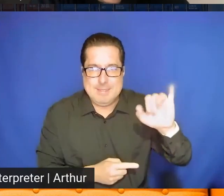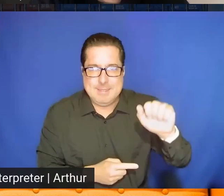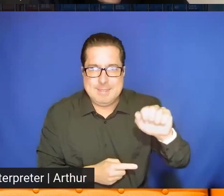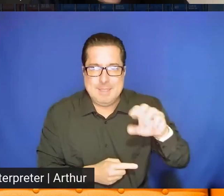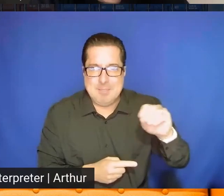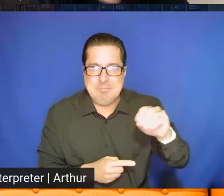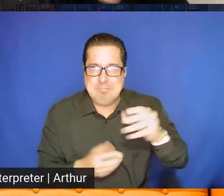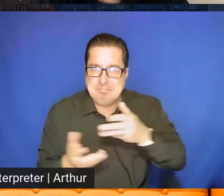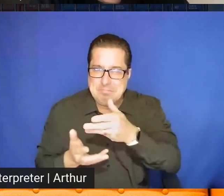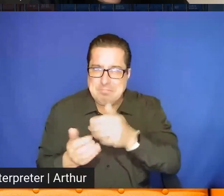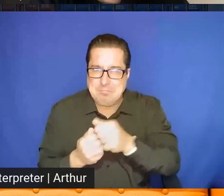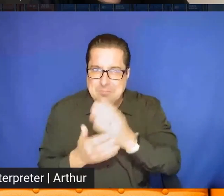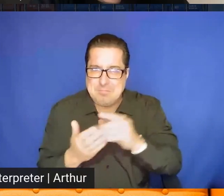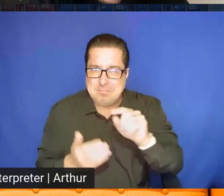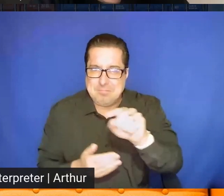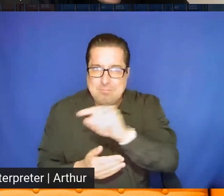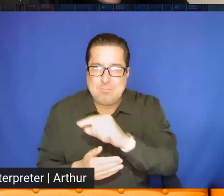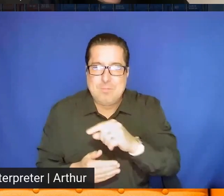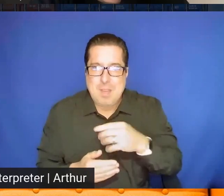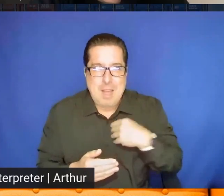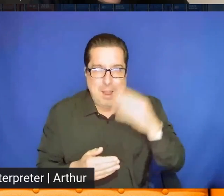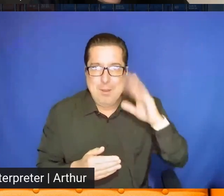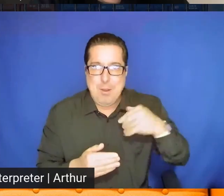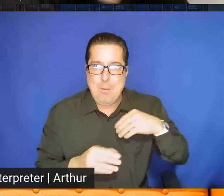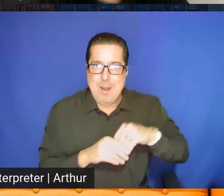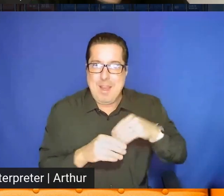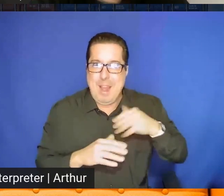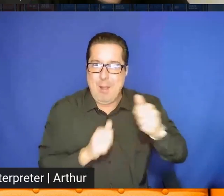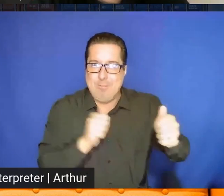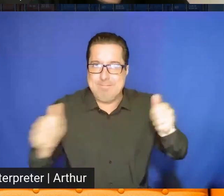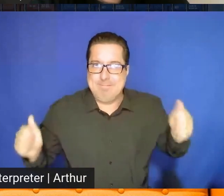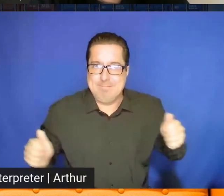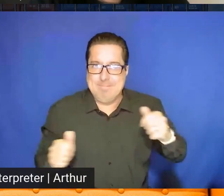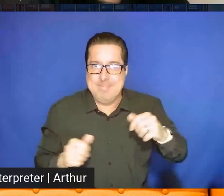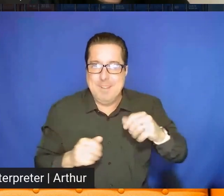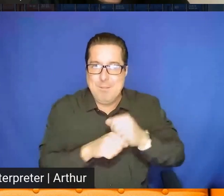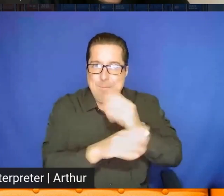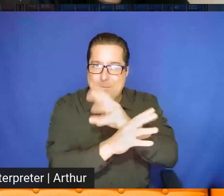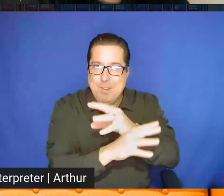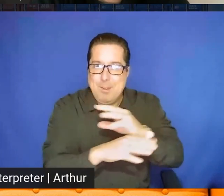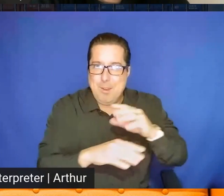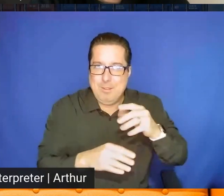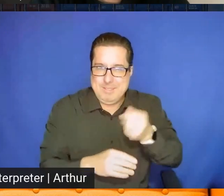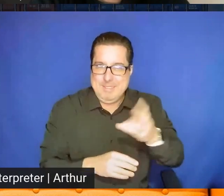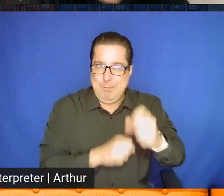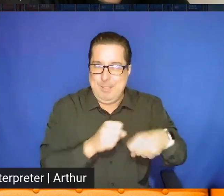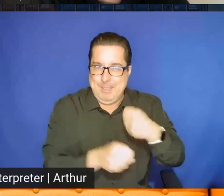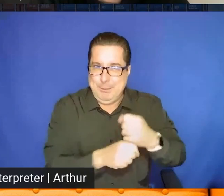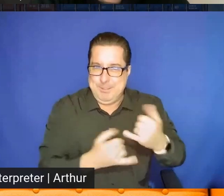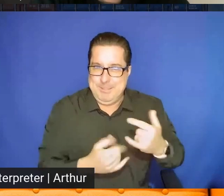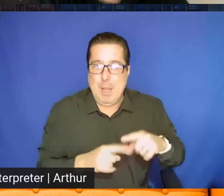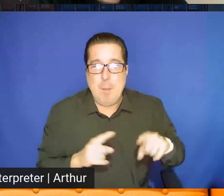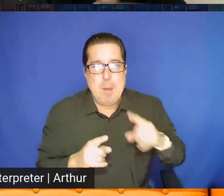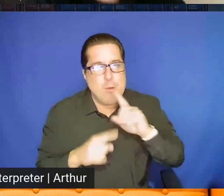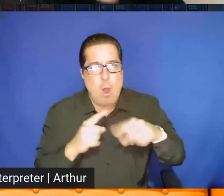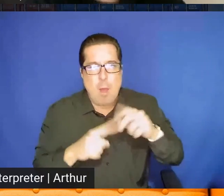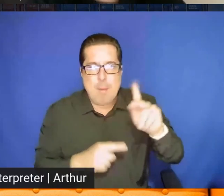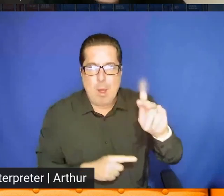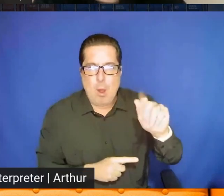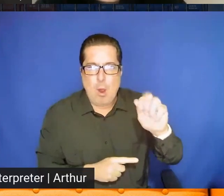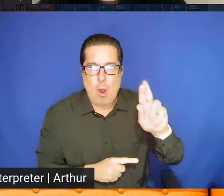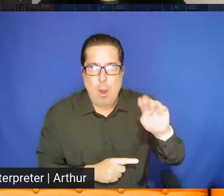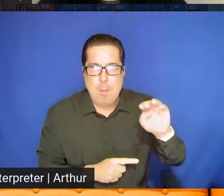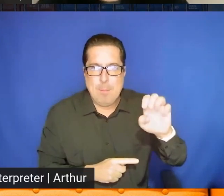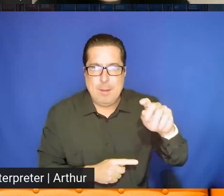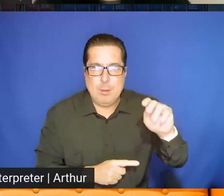years. So today we have, for the very first segments, we have a talk about Karpenter. And Karpenter is a new autoscaler